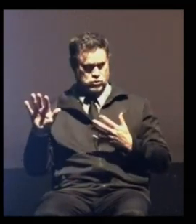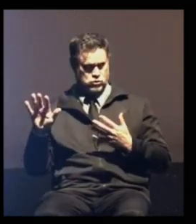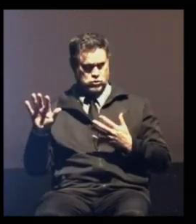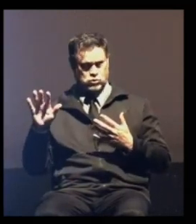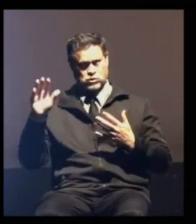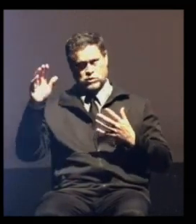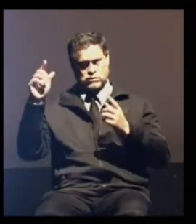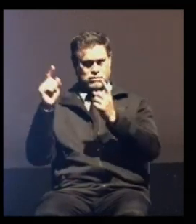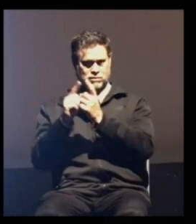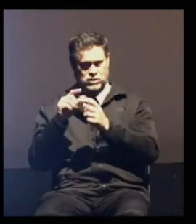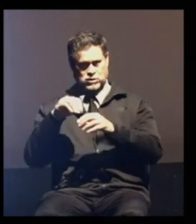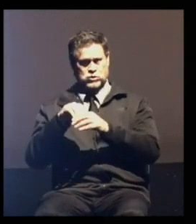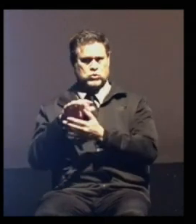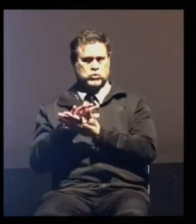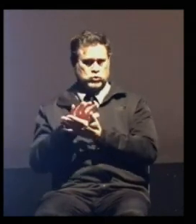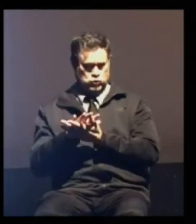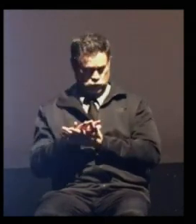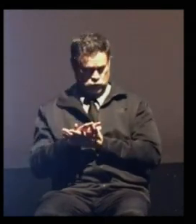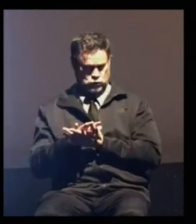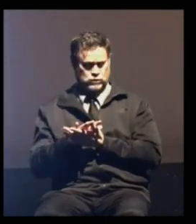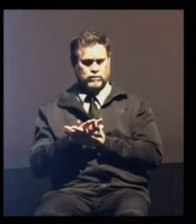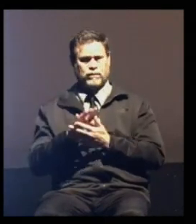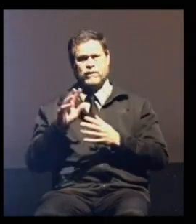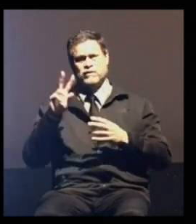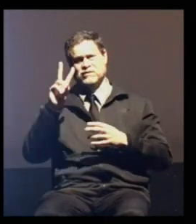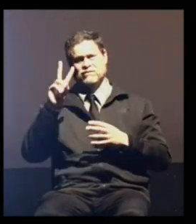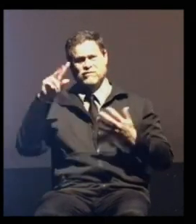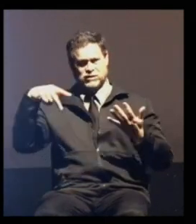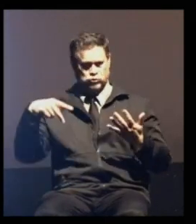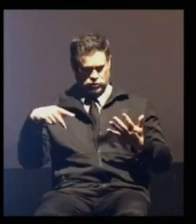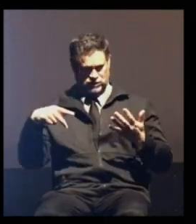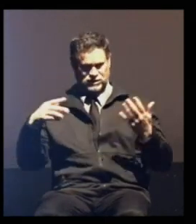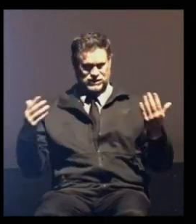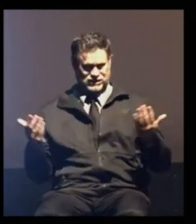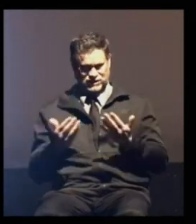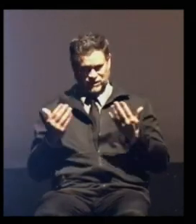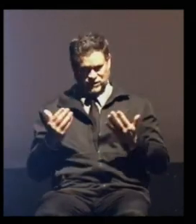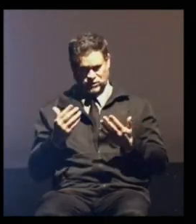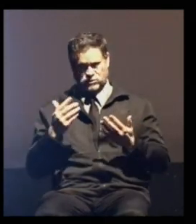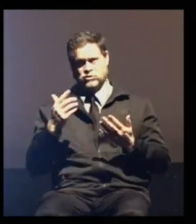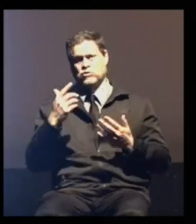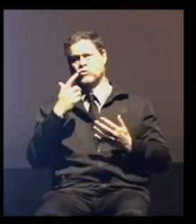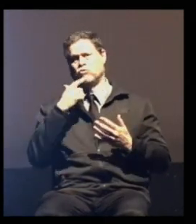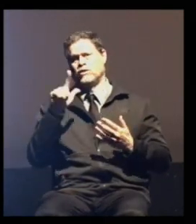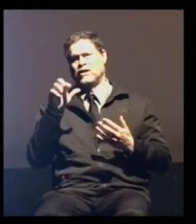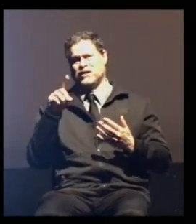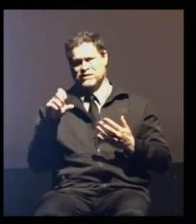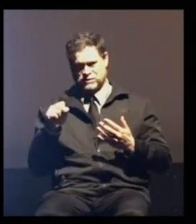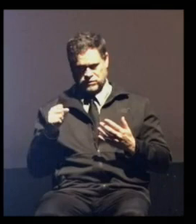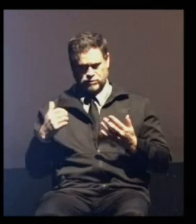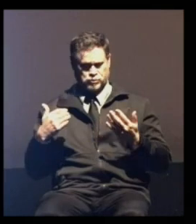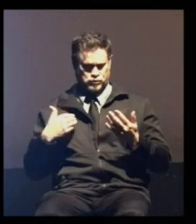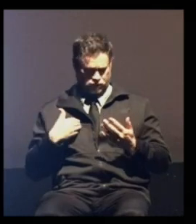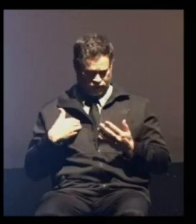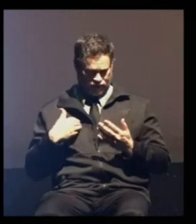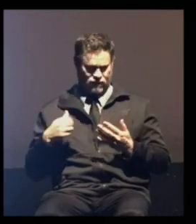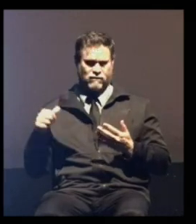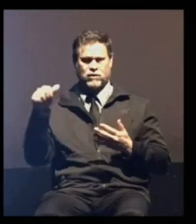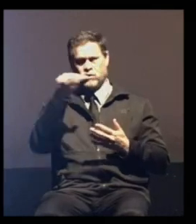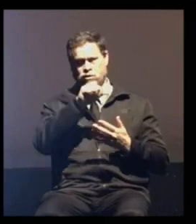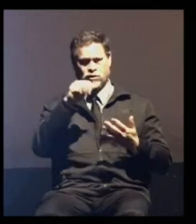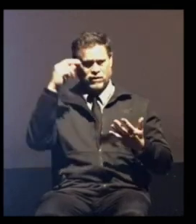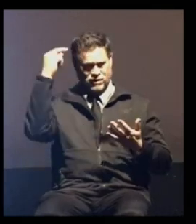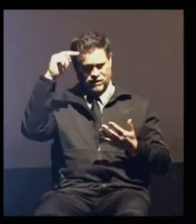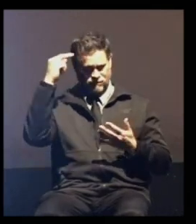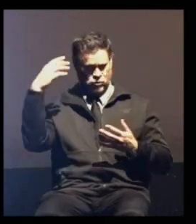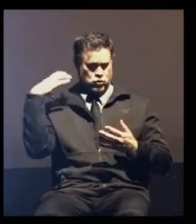a guy she met in school, who's the vice president here at Redlands. We have another nephew